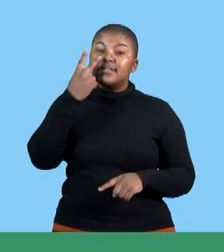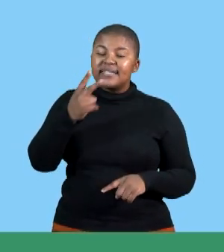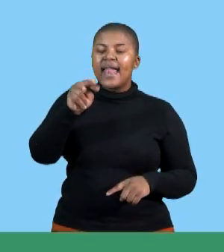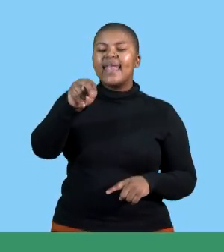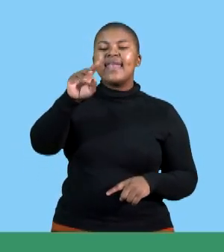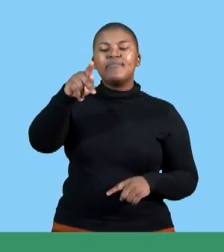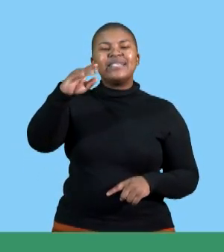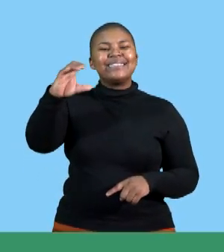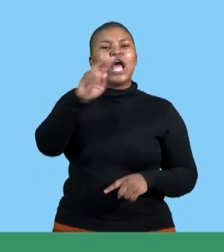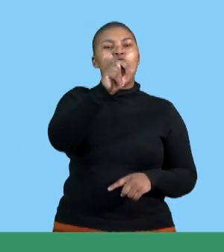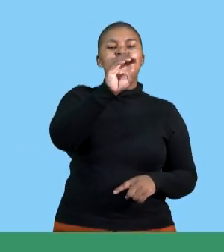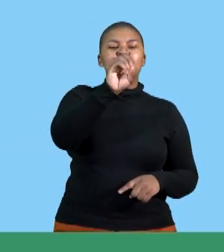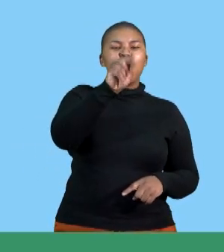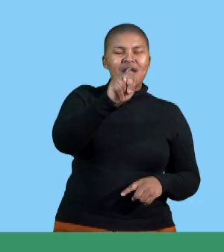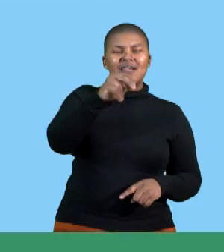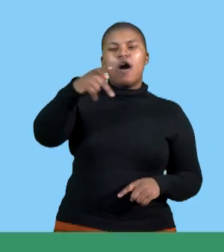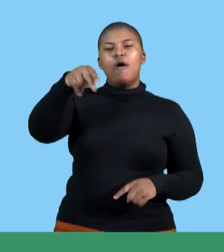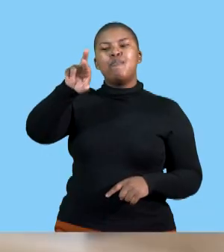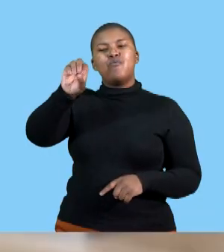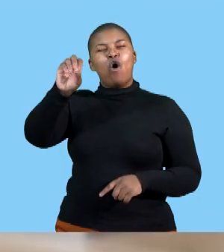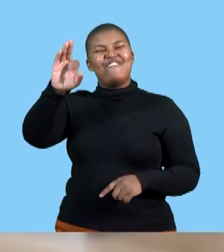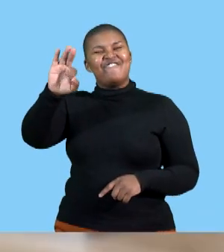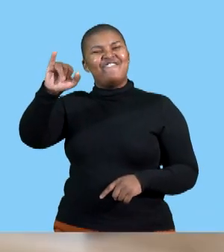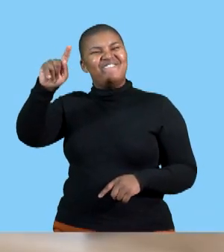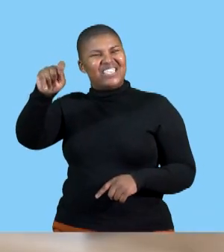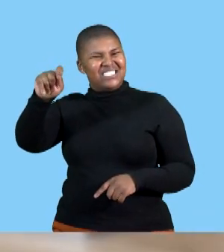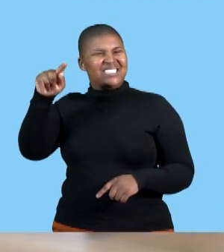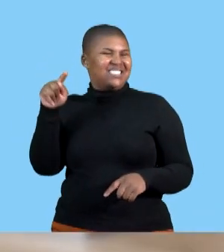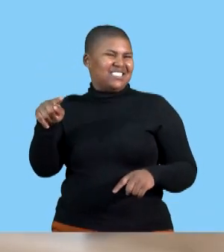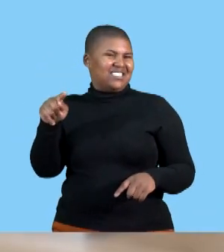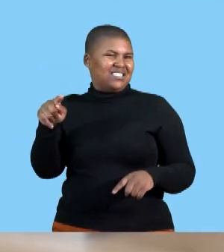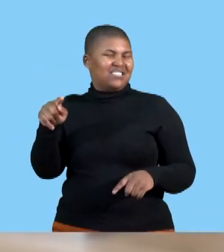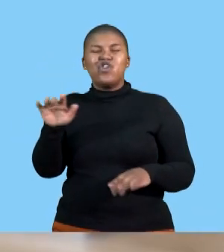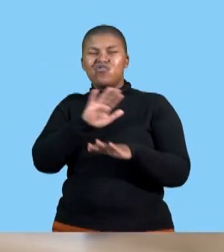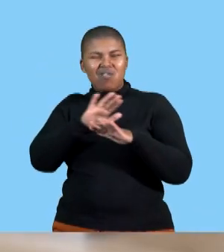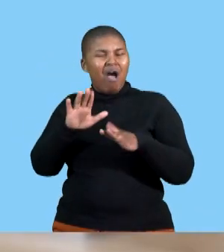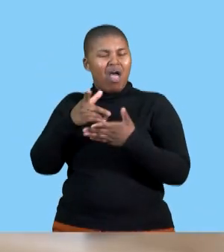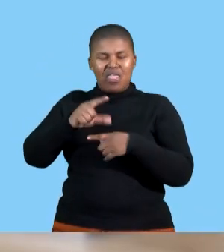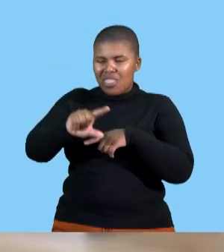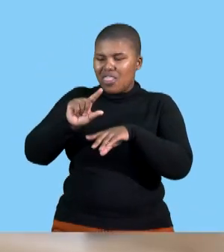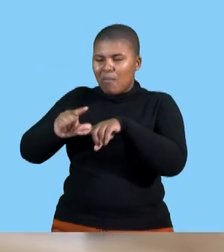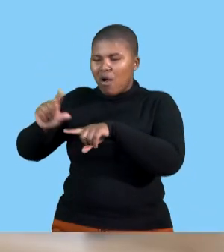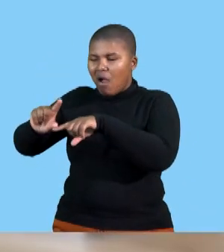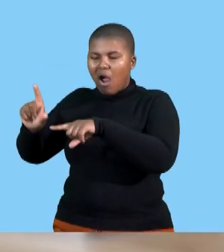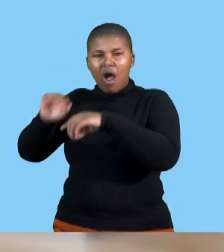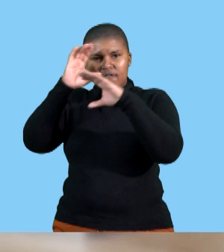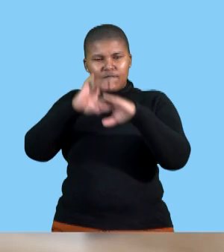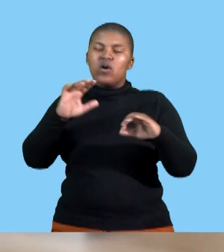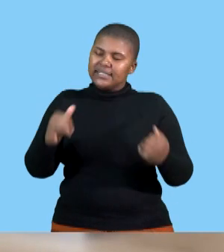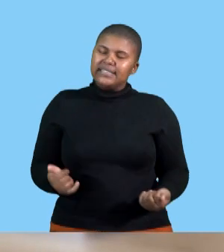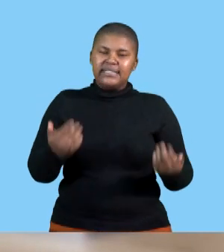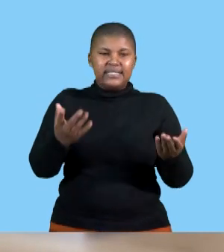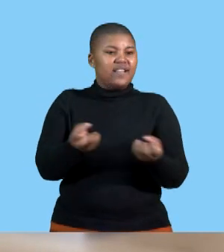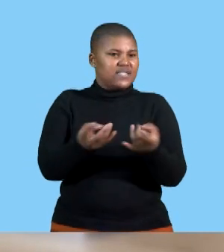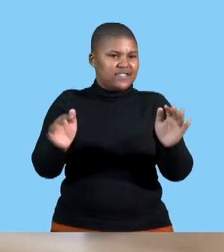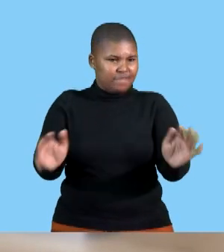non-profit company. So the main objective of the NPC is to render a service to the public rather than